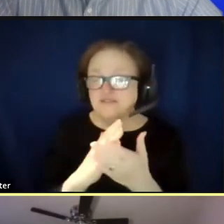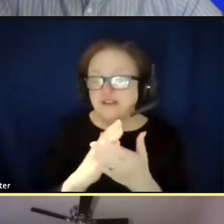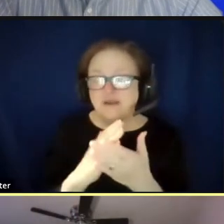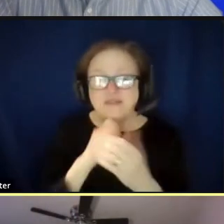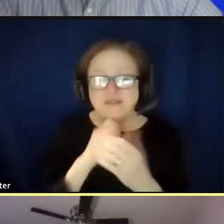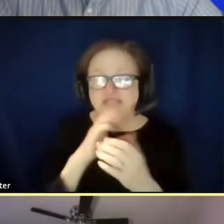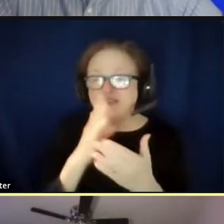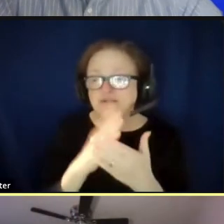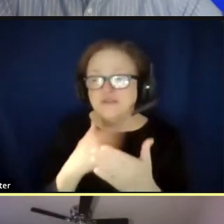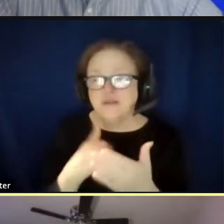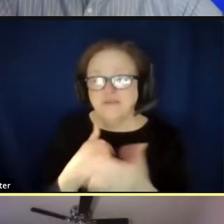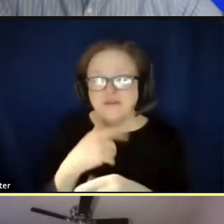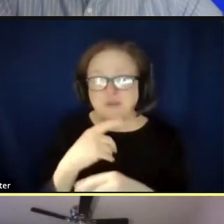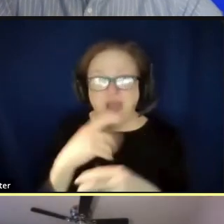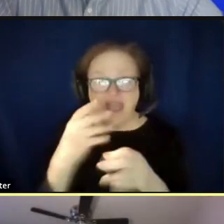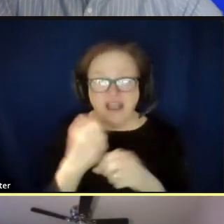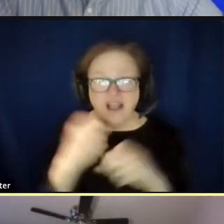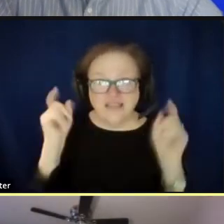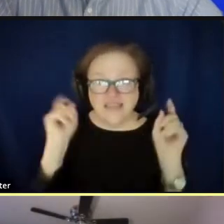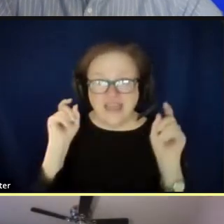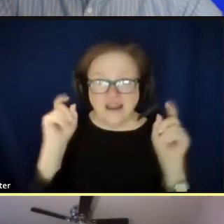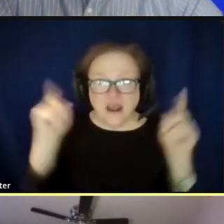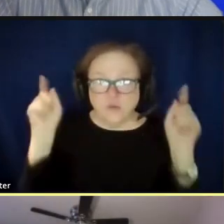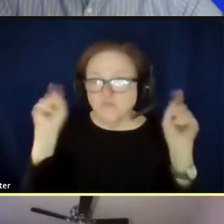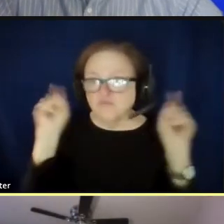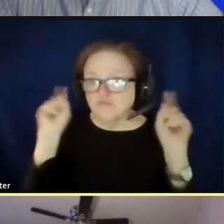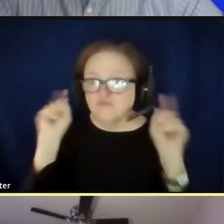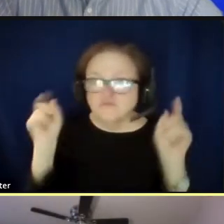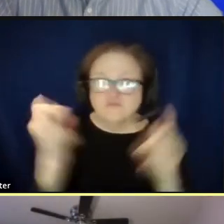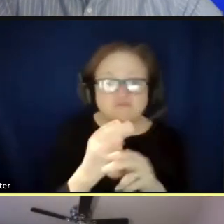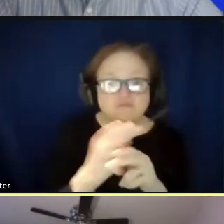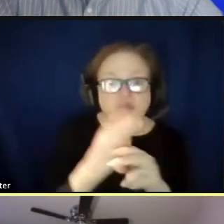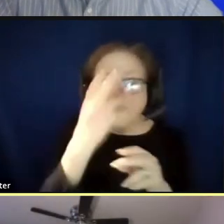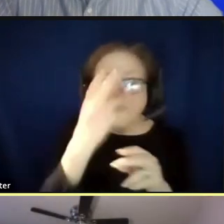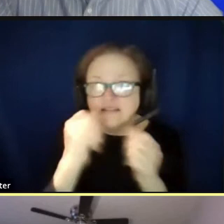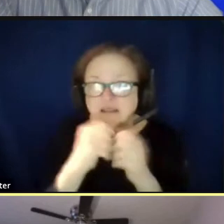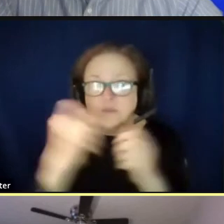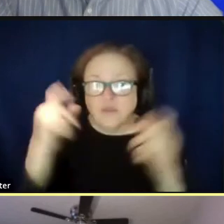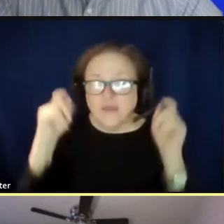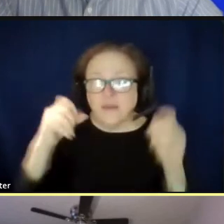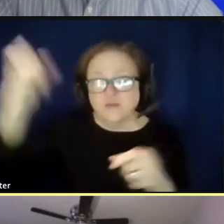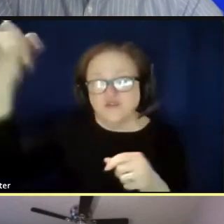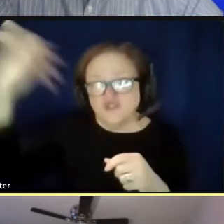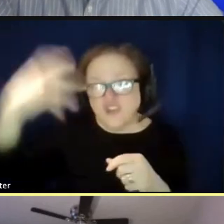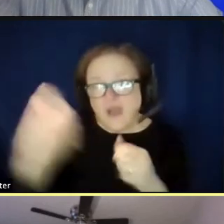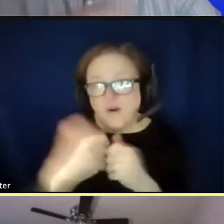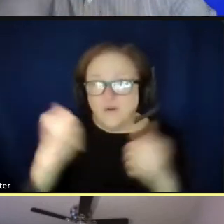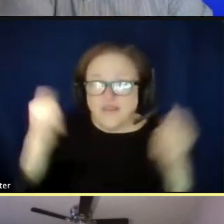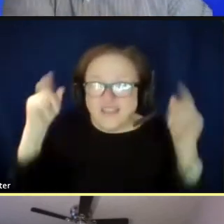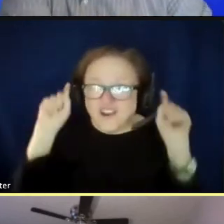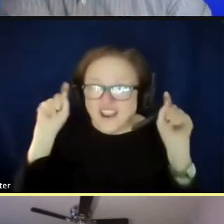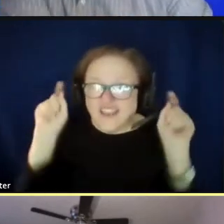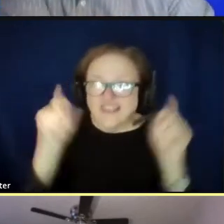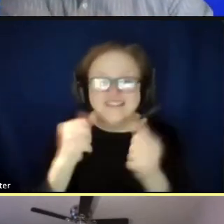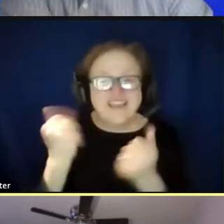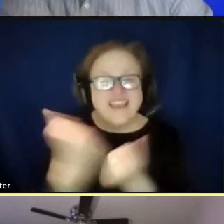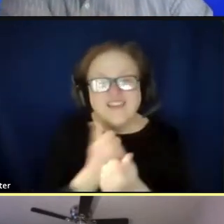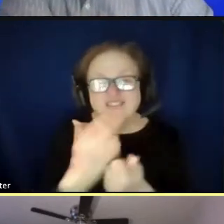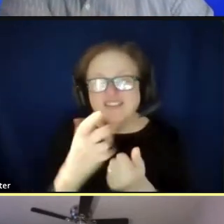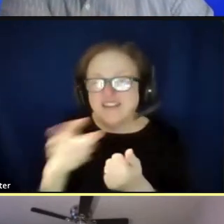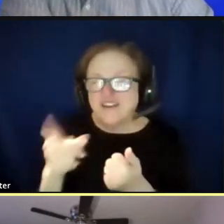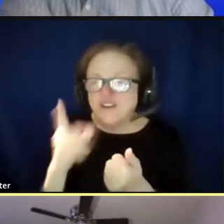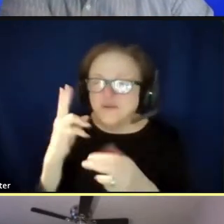Like, soon as I got it, it would be in my ears. I would sleep with them. I would go in a shower with them, everything, you name it. So